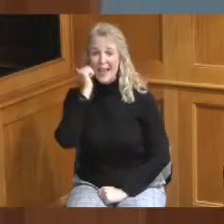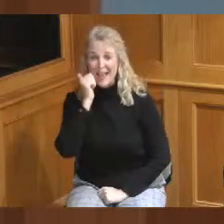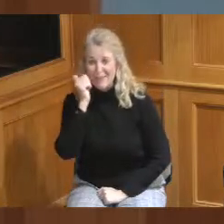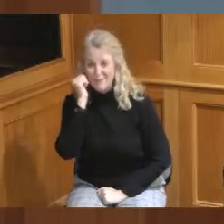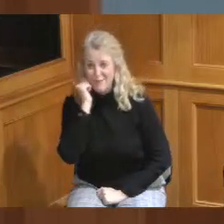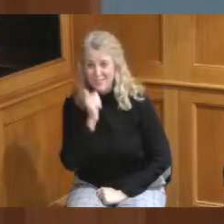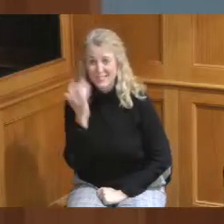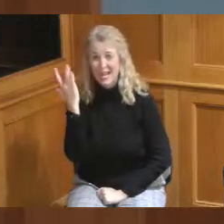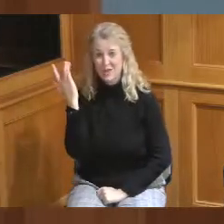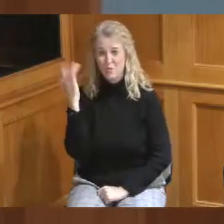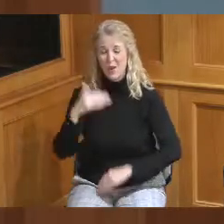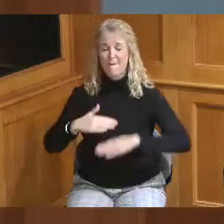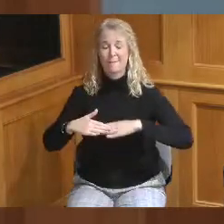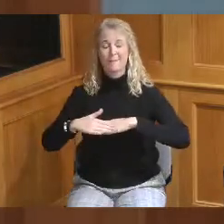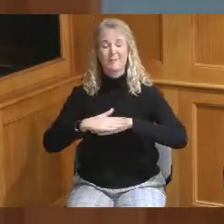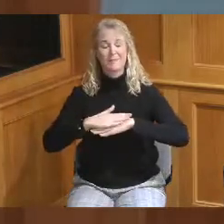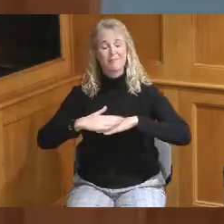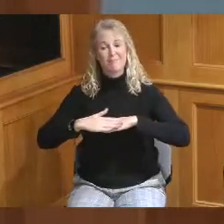can't afford the